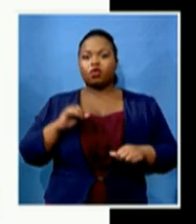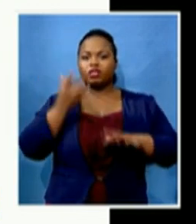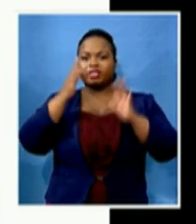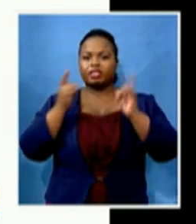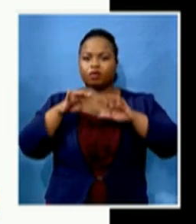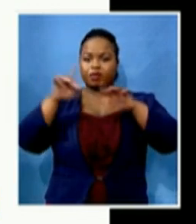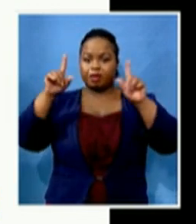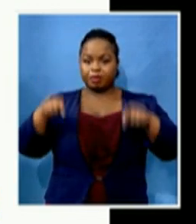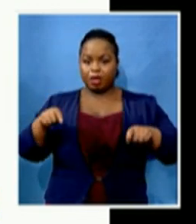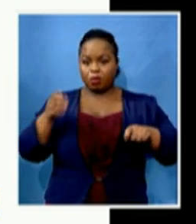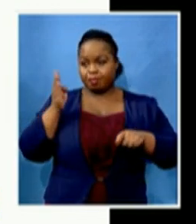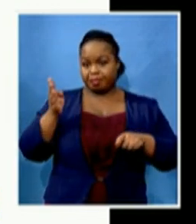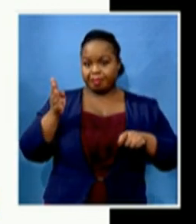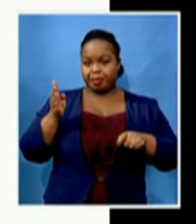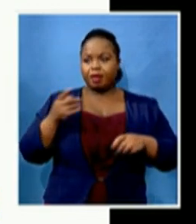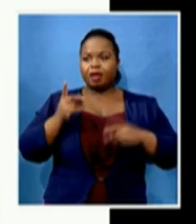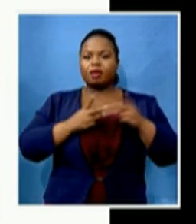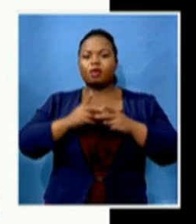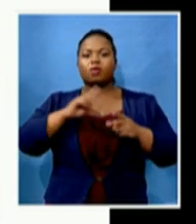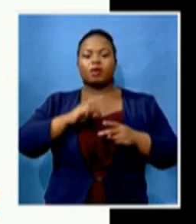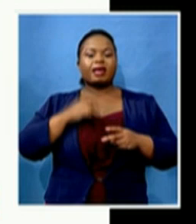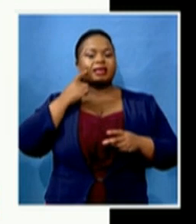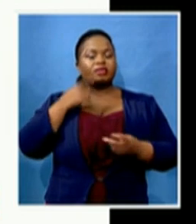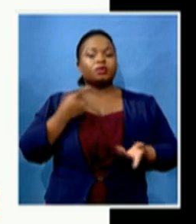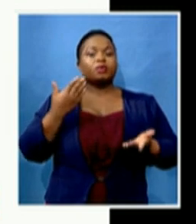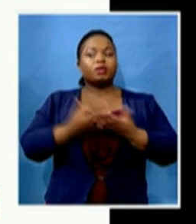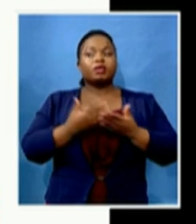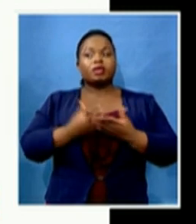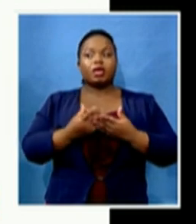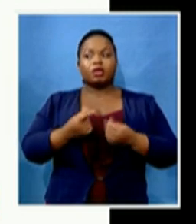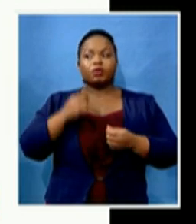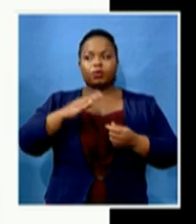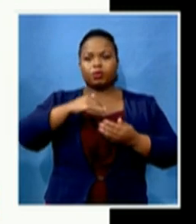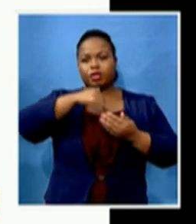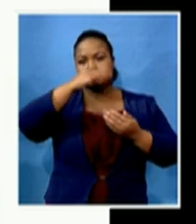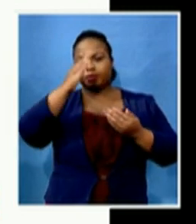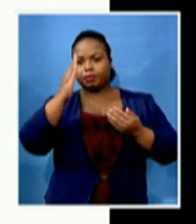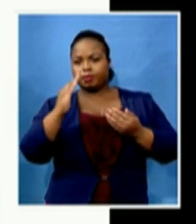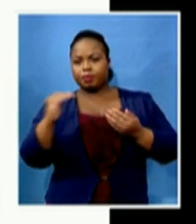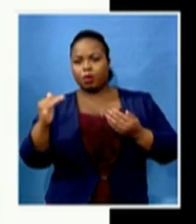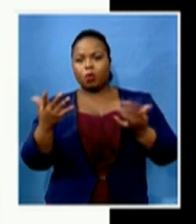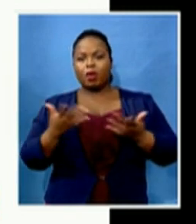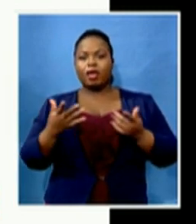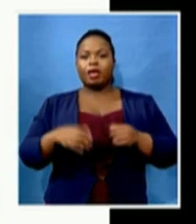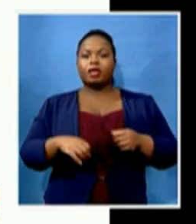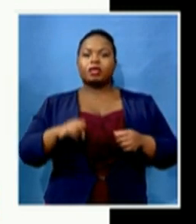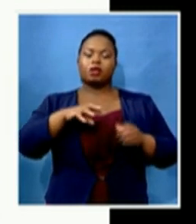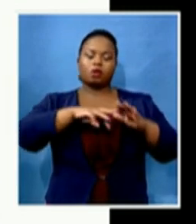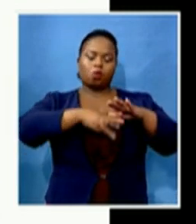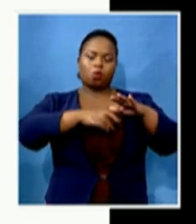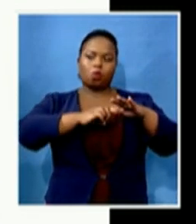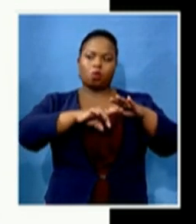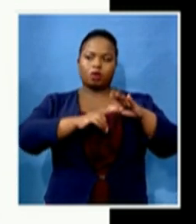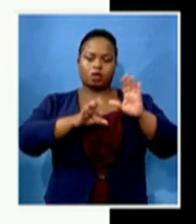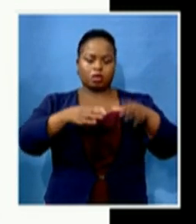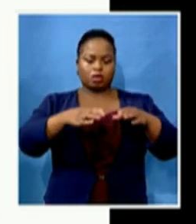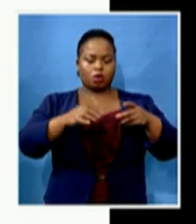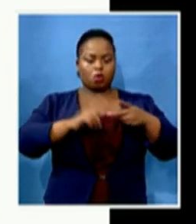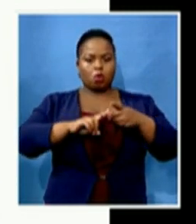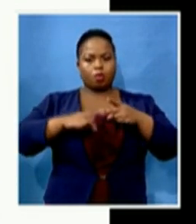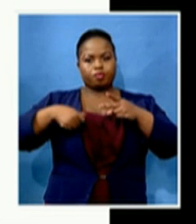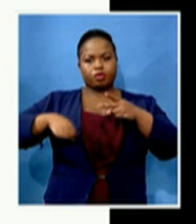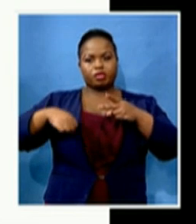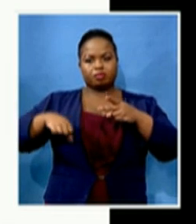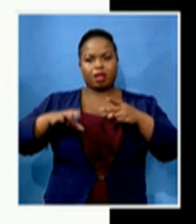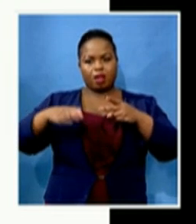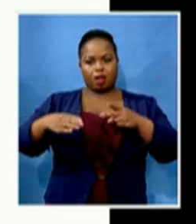do these sorts of curves at ward level as well as municipal or district level. The other